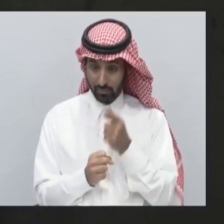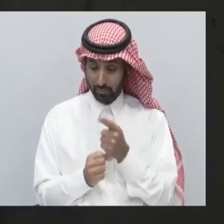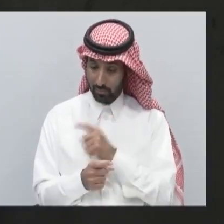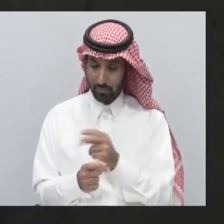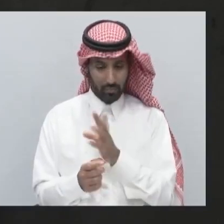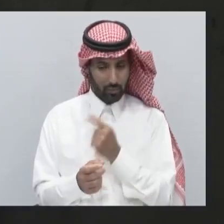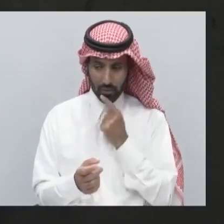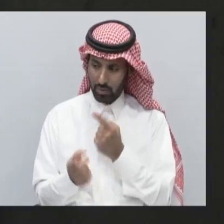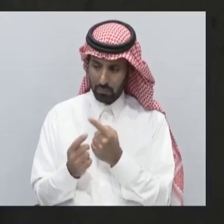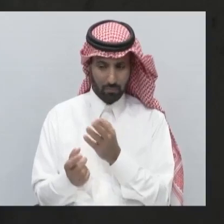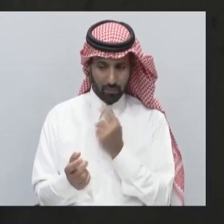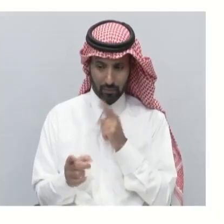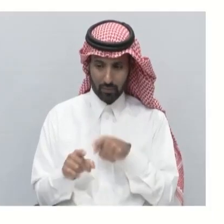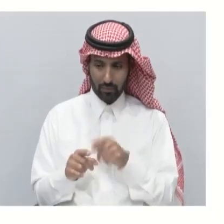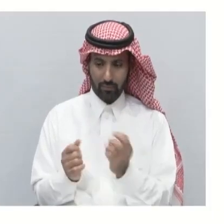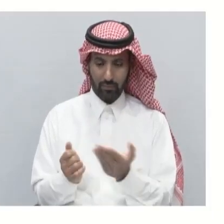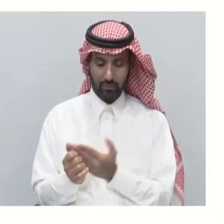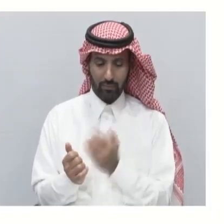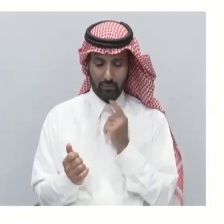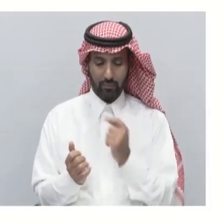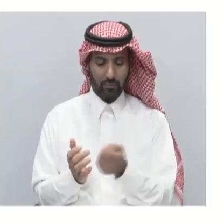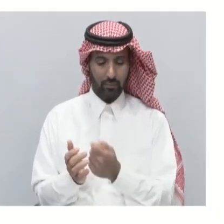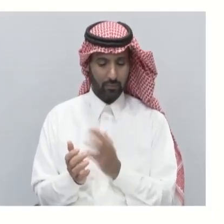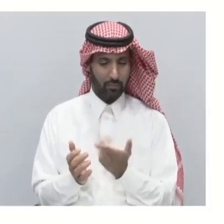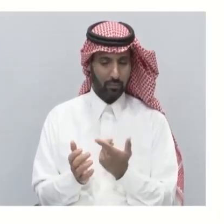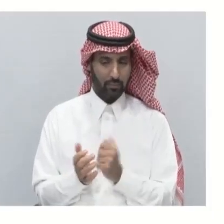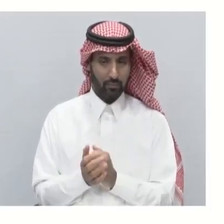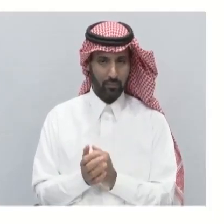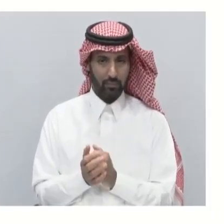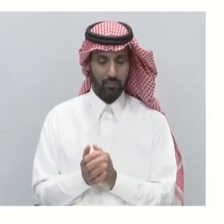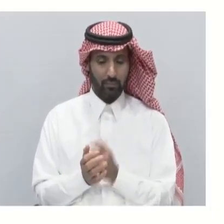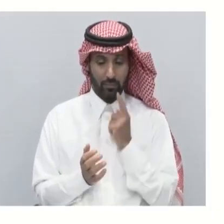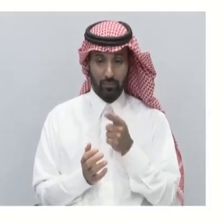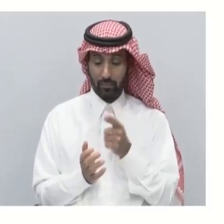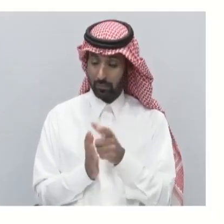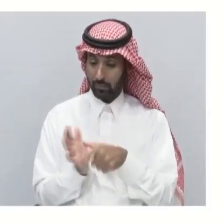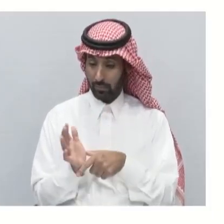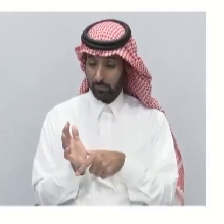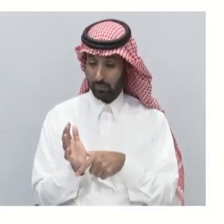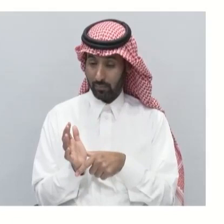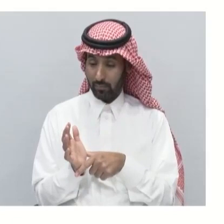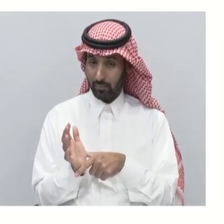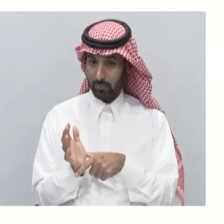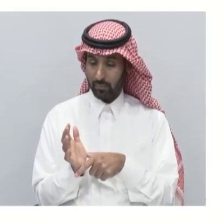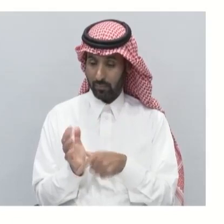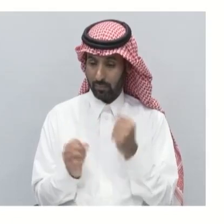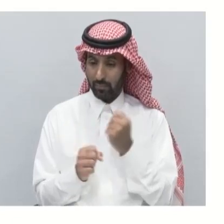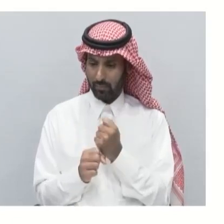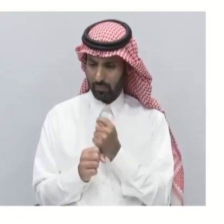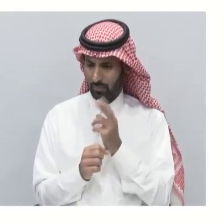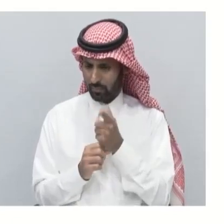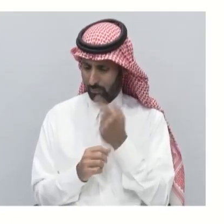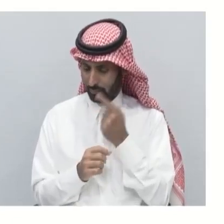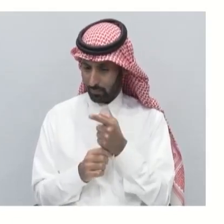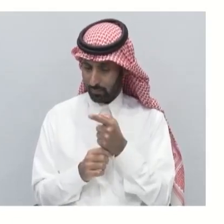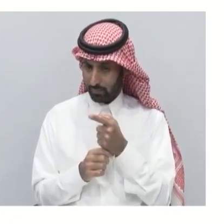have friendly relationship with them. So how would you write it? It will be more like formal manner. How